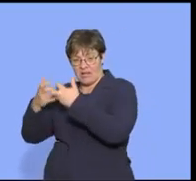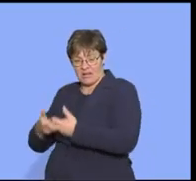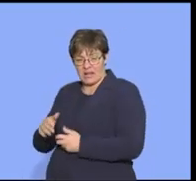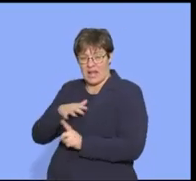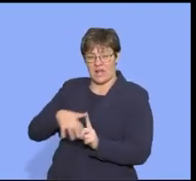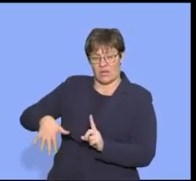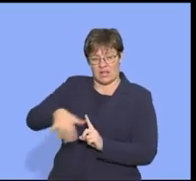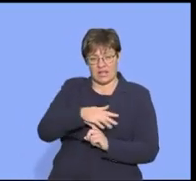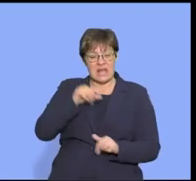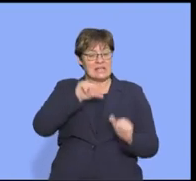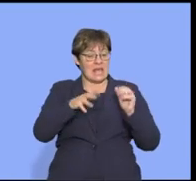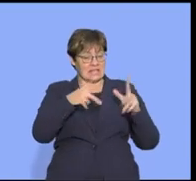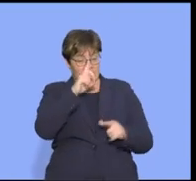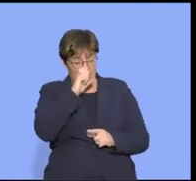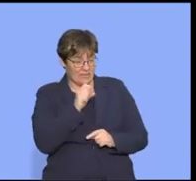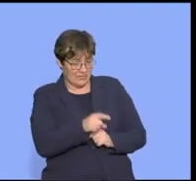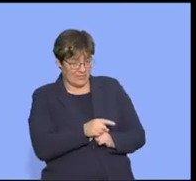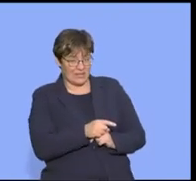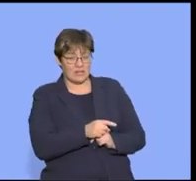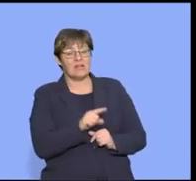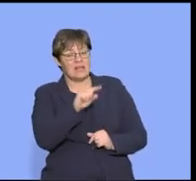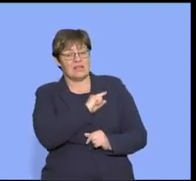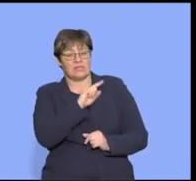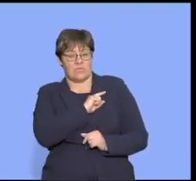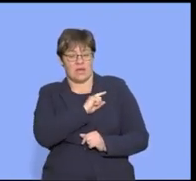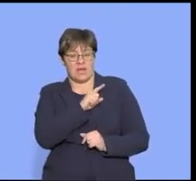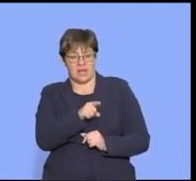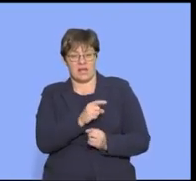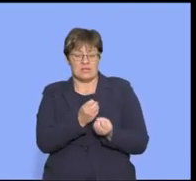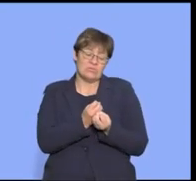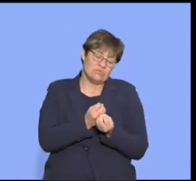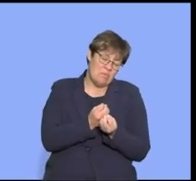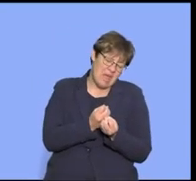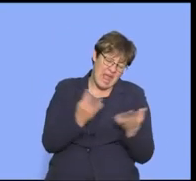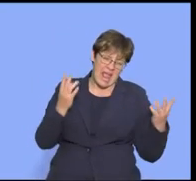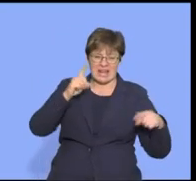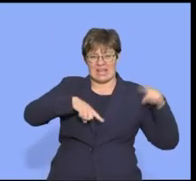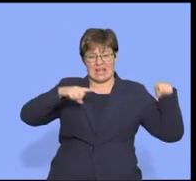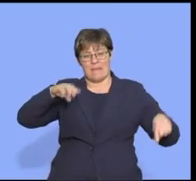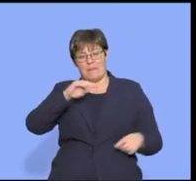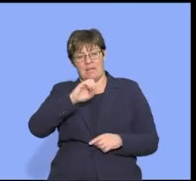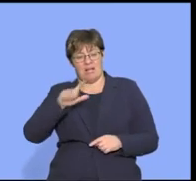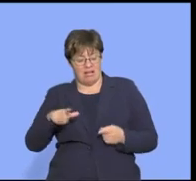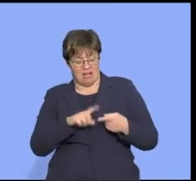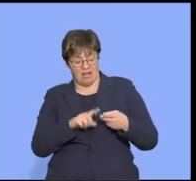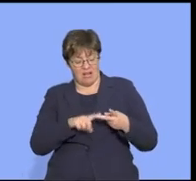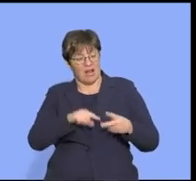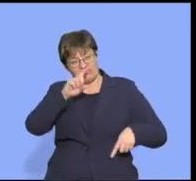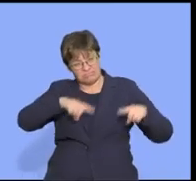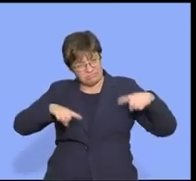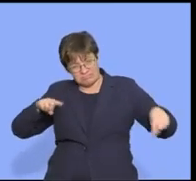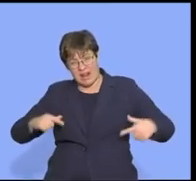And scientists believe that this is one of the reasons that there are so many different mammals and so many different